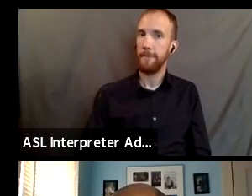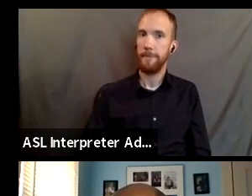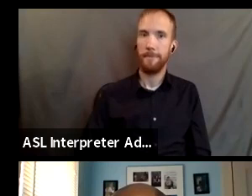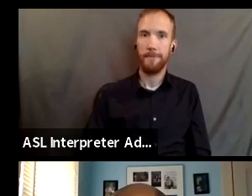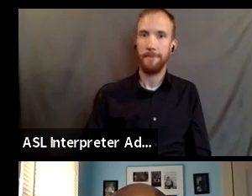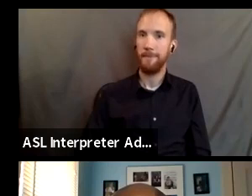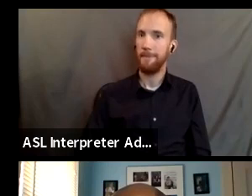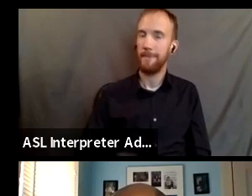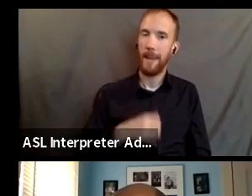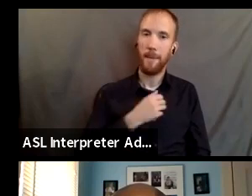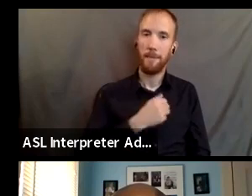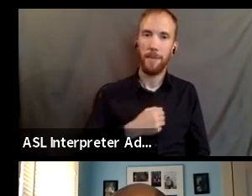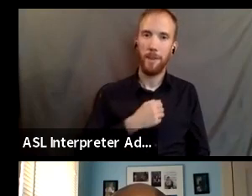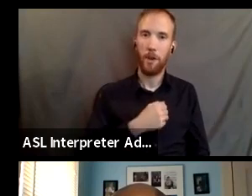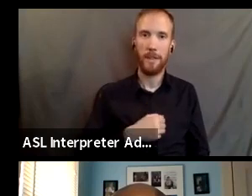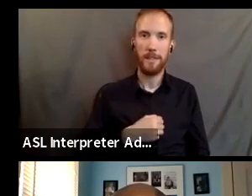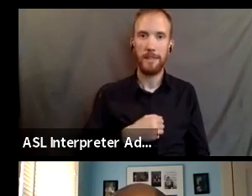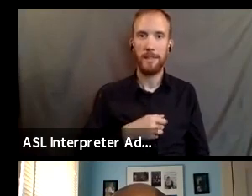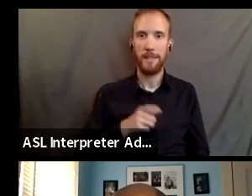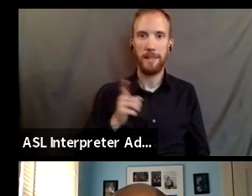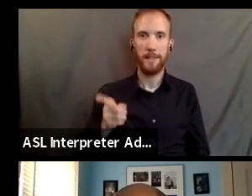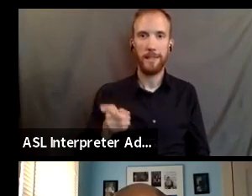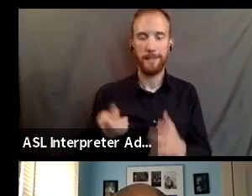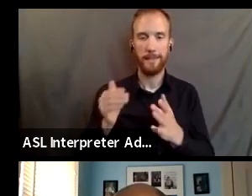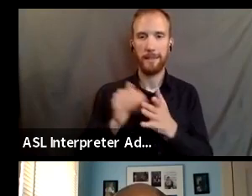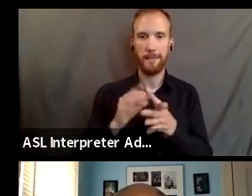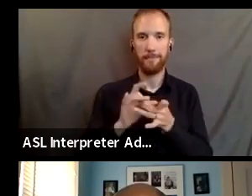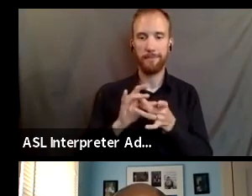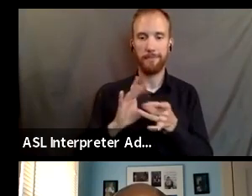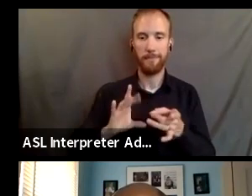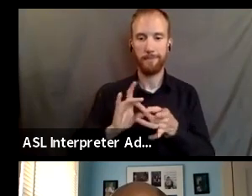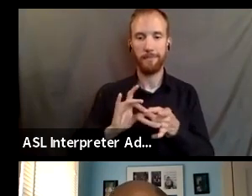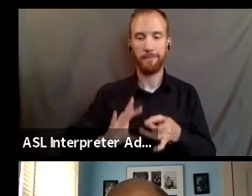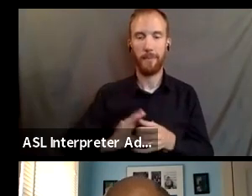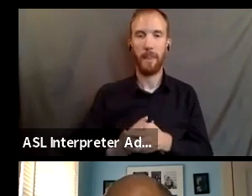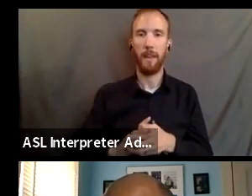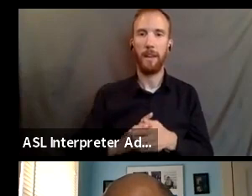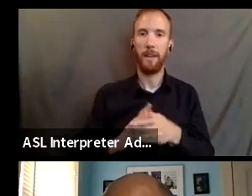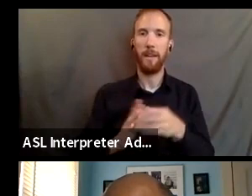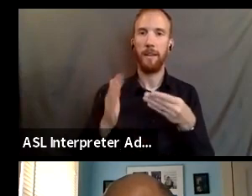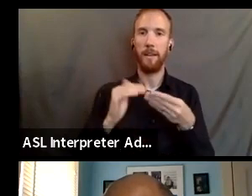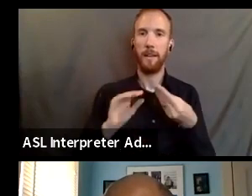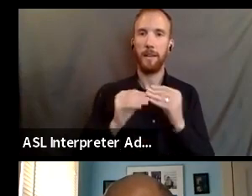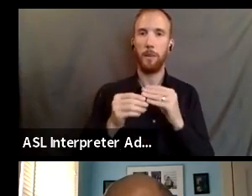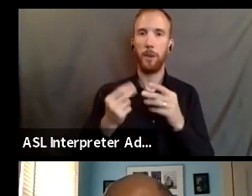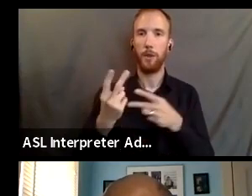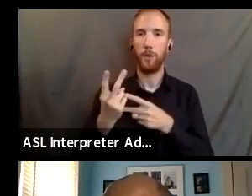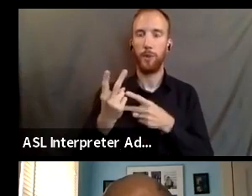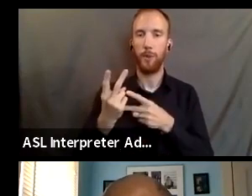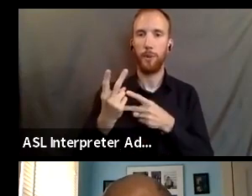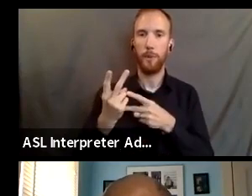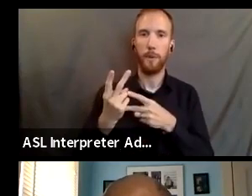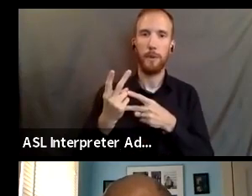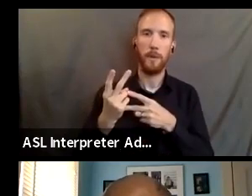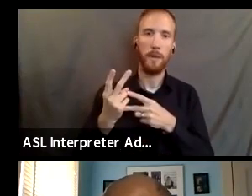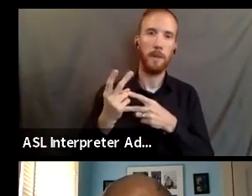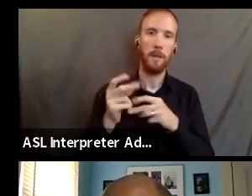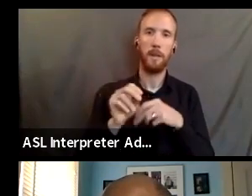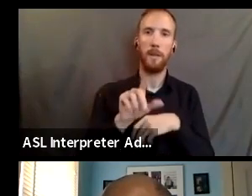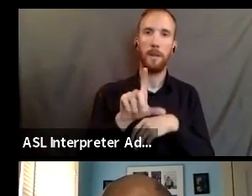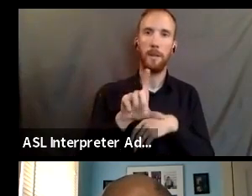i'm sorry she keeps sound dropping we'll continue uh our next speaker is speaker number two mr president leandra khan